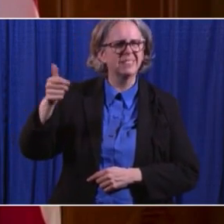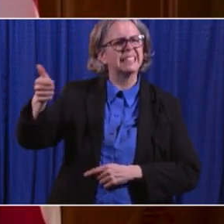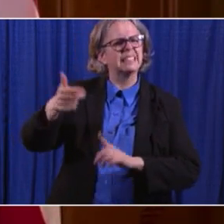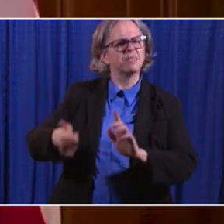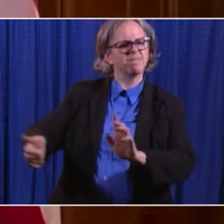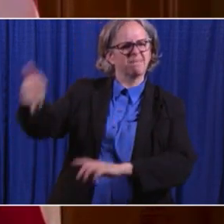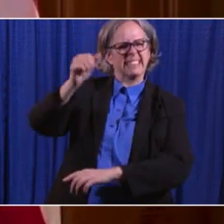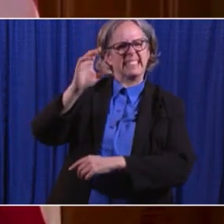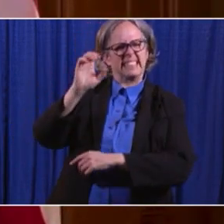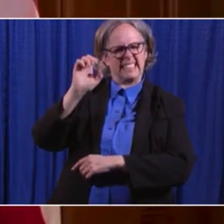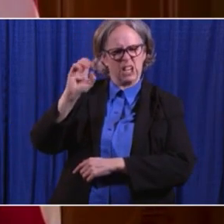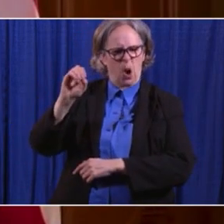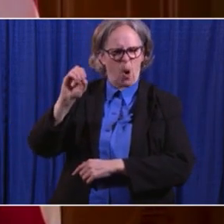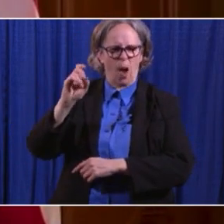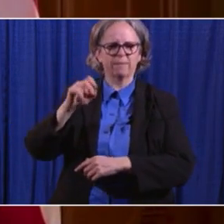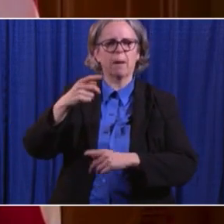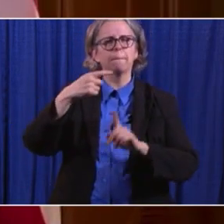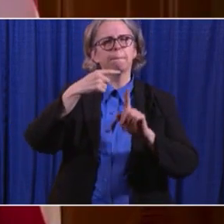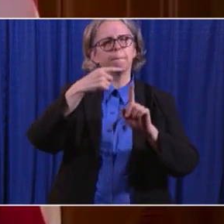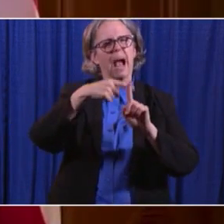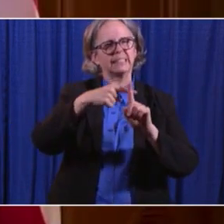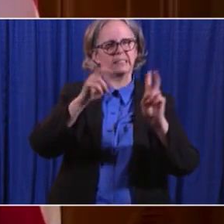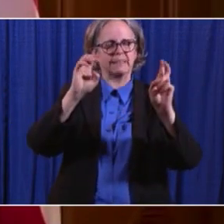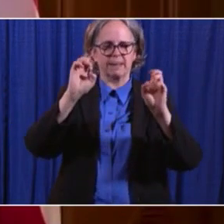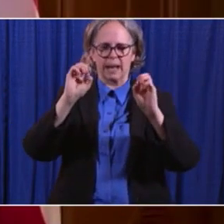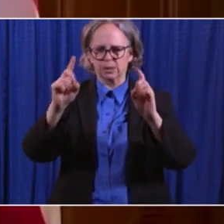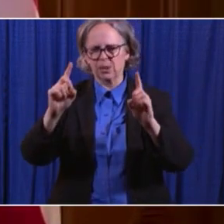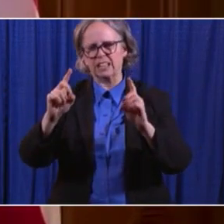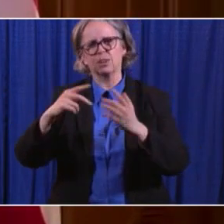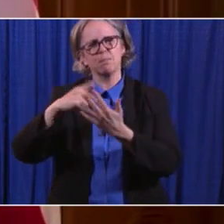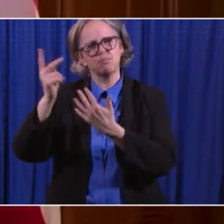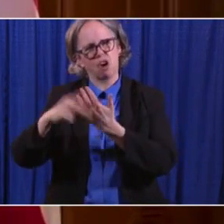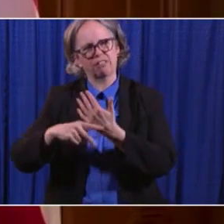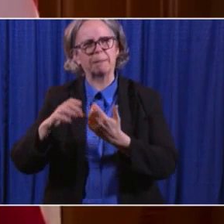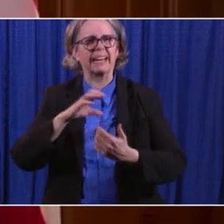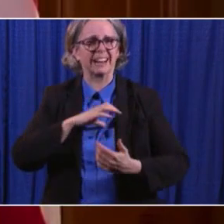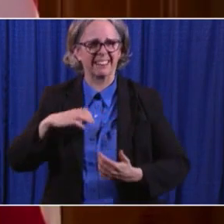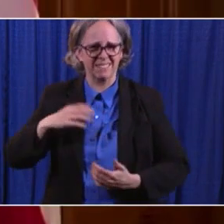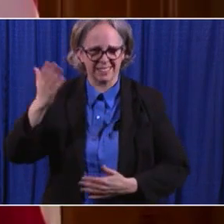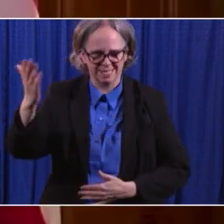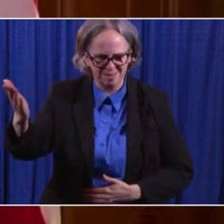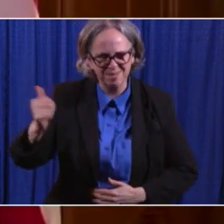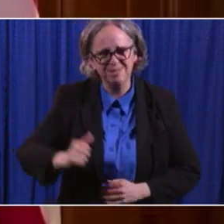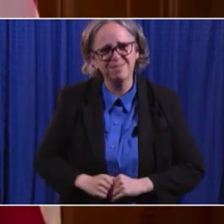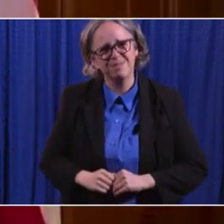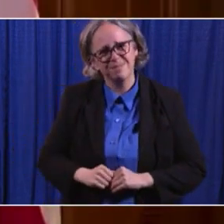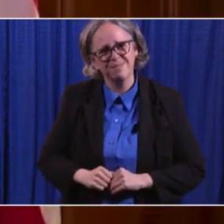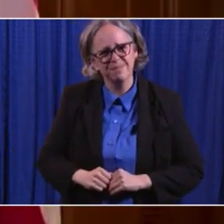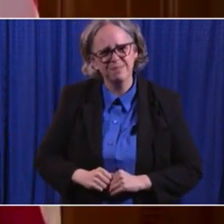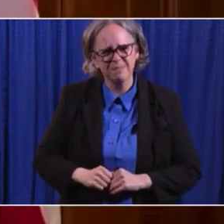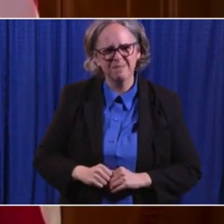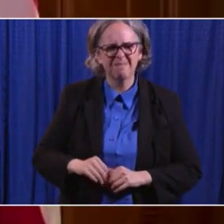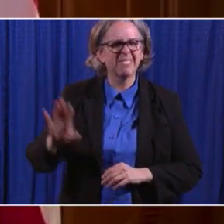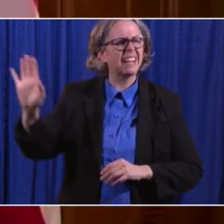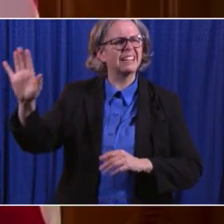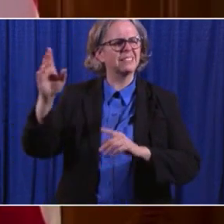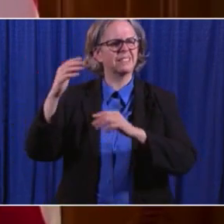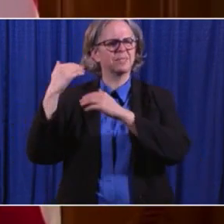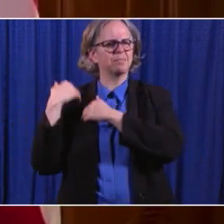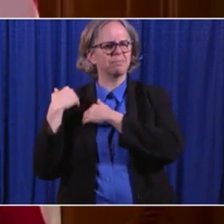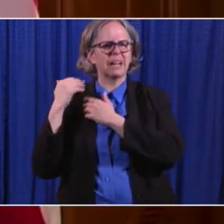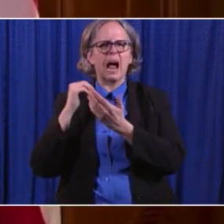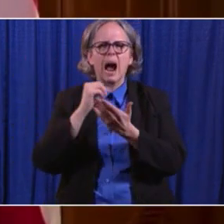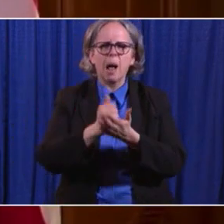area. She spent her career helping children who are struggling and helping the families as well. Abiba, thank you